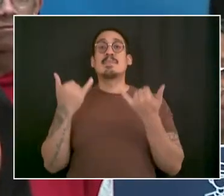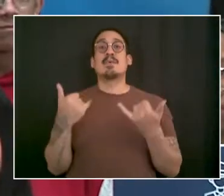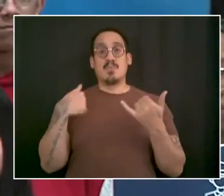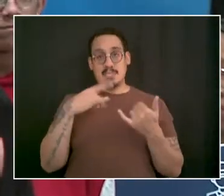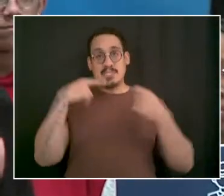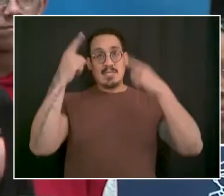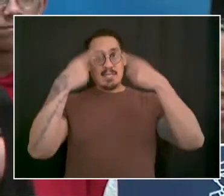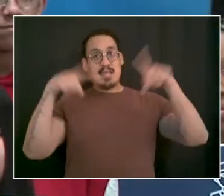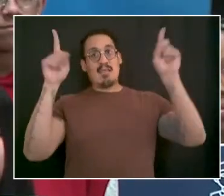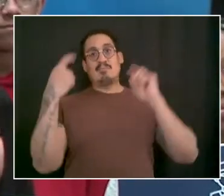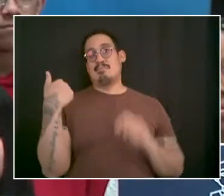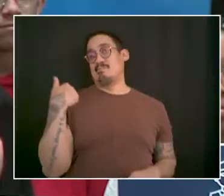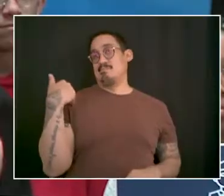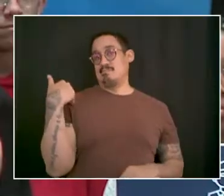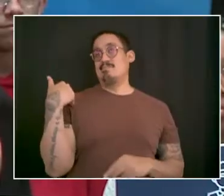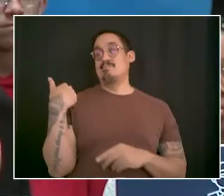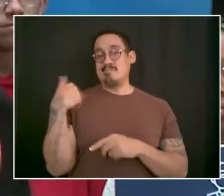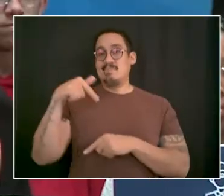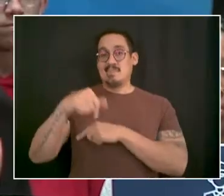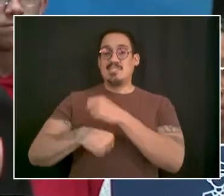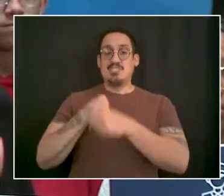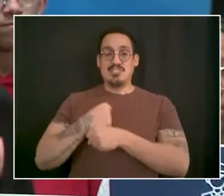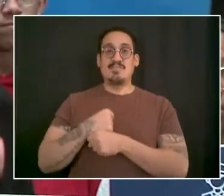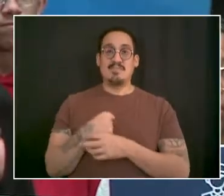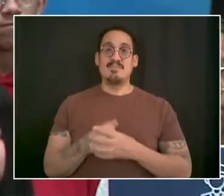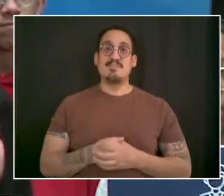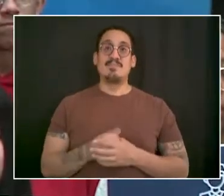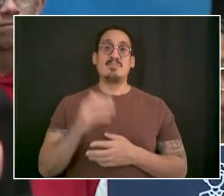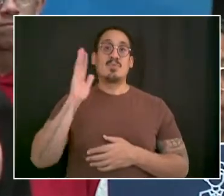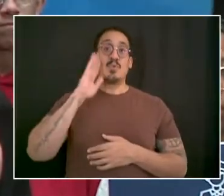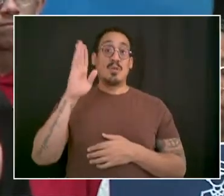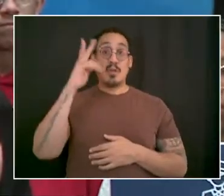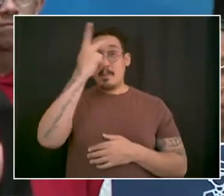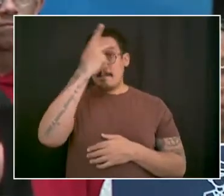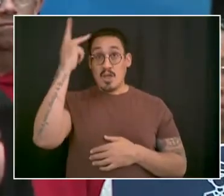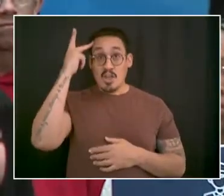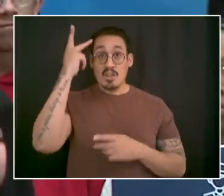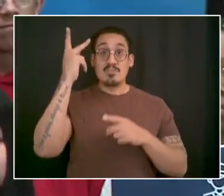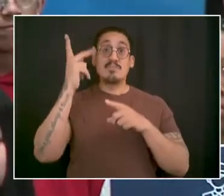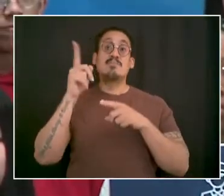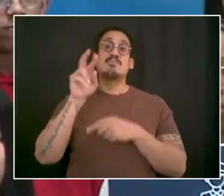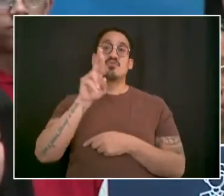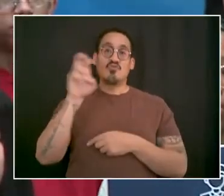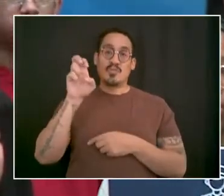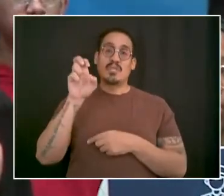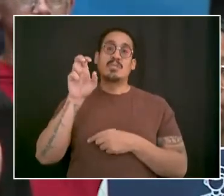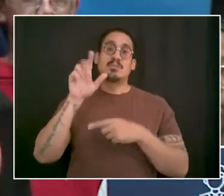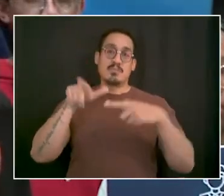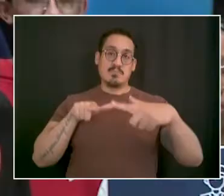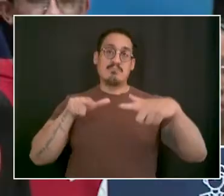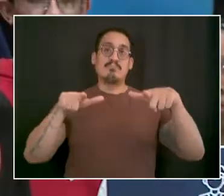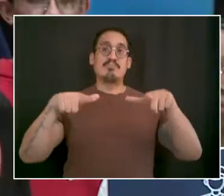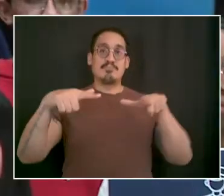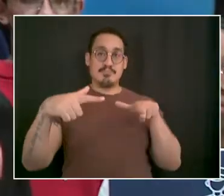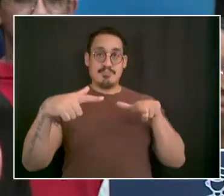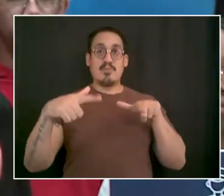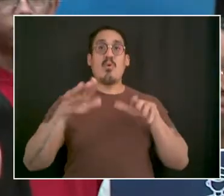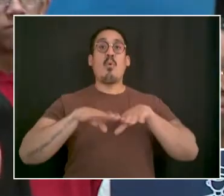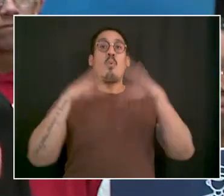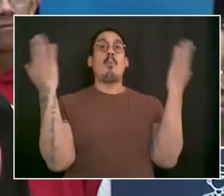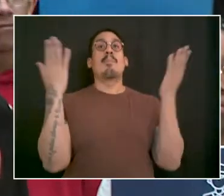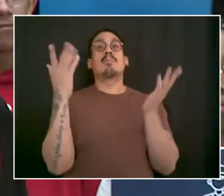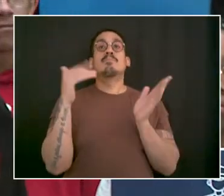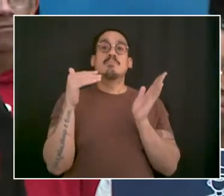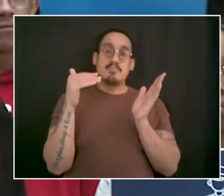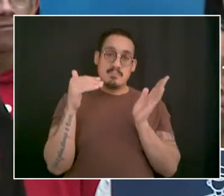to rezone parts of borough and unlock an additional 100,000 homes for New Yorkers over